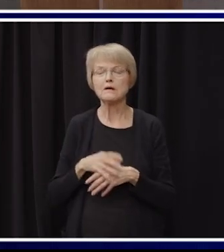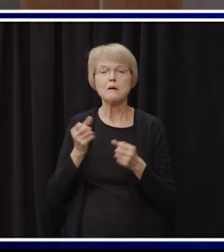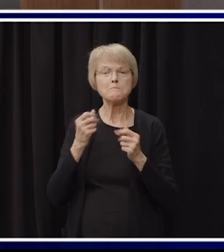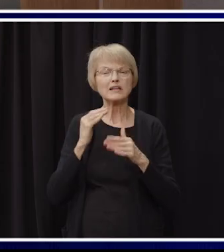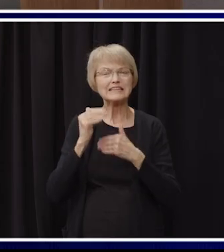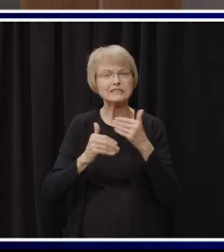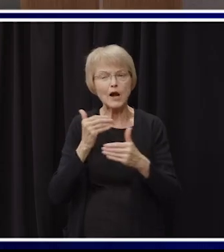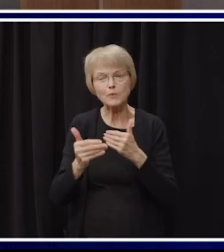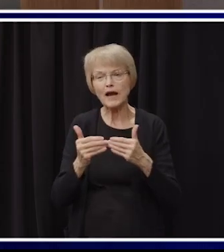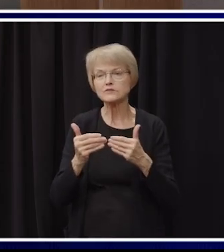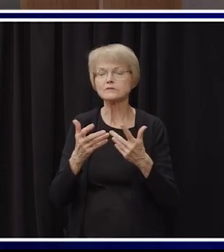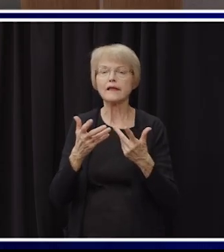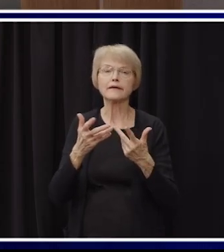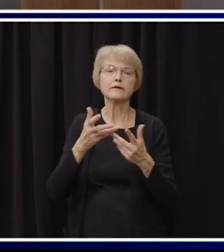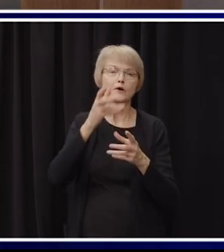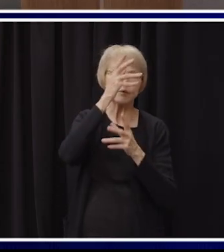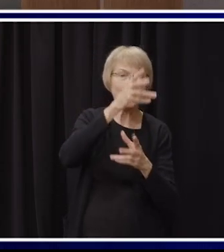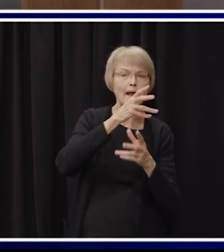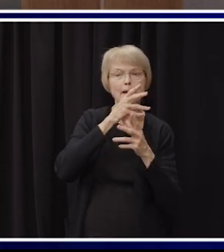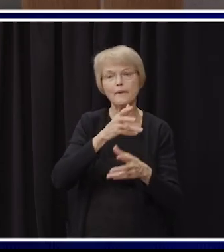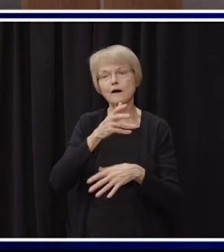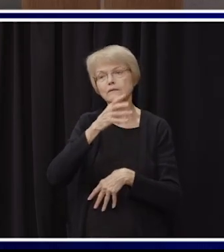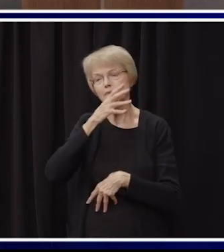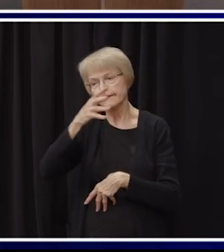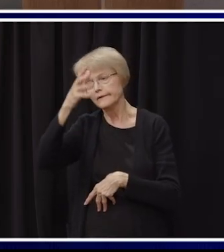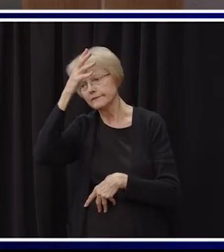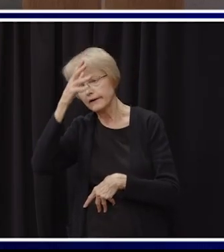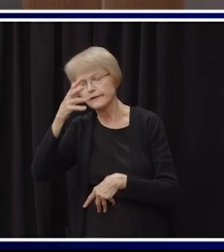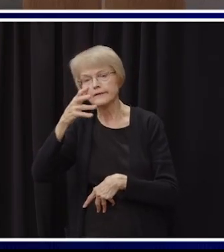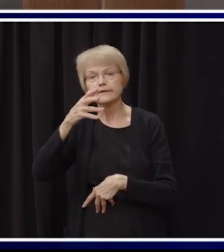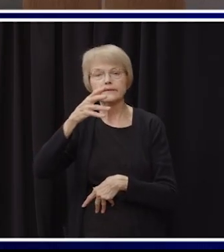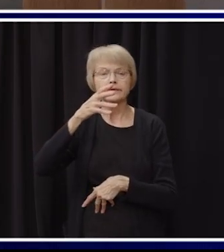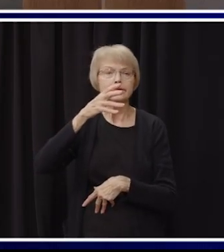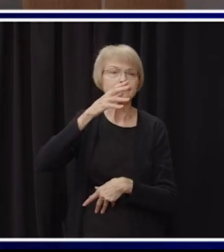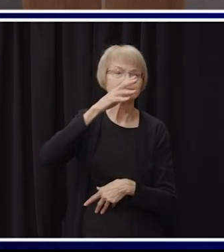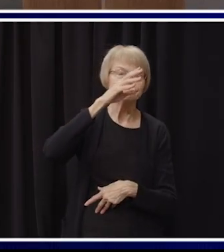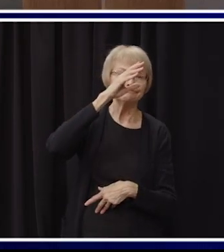multi-generational living has become very prominent for us